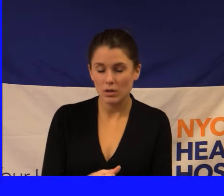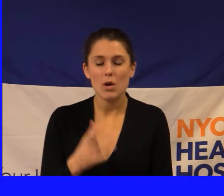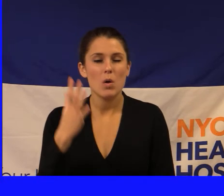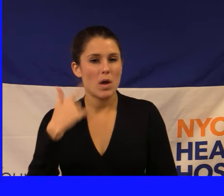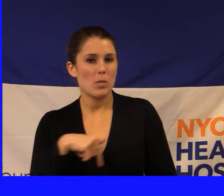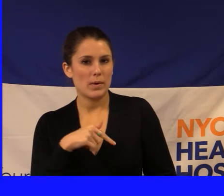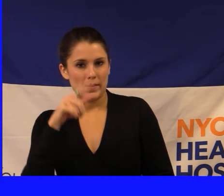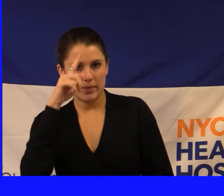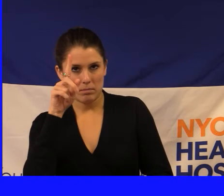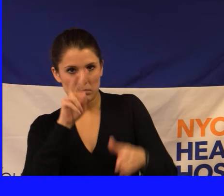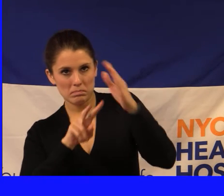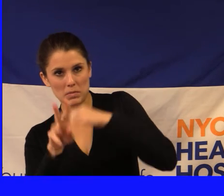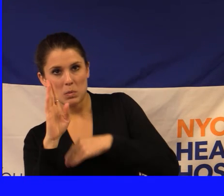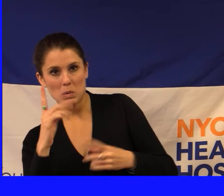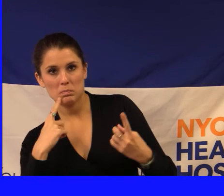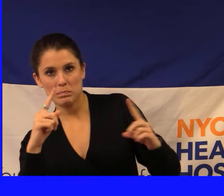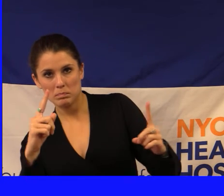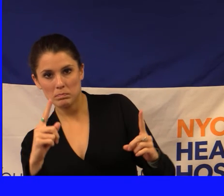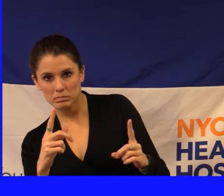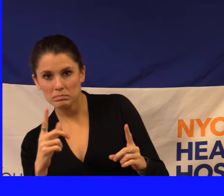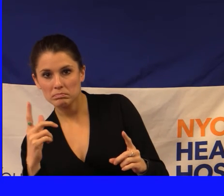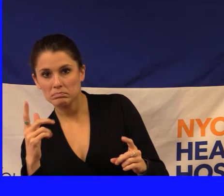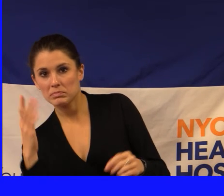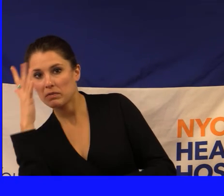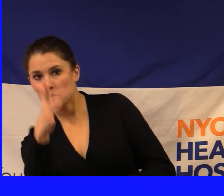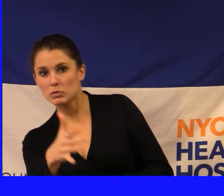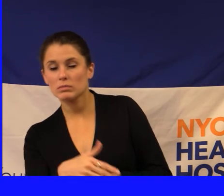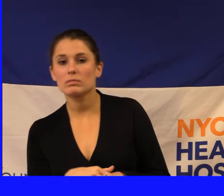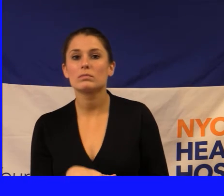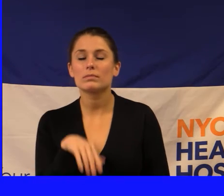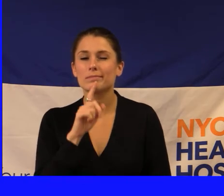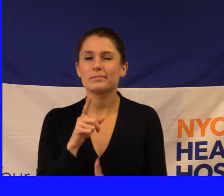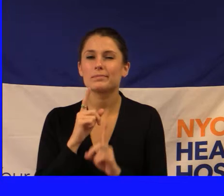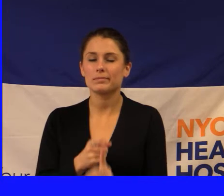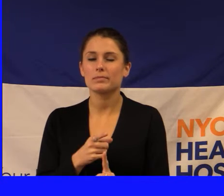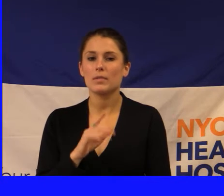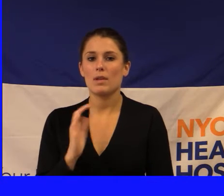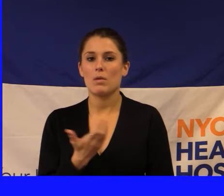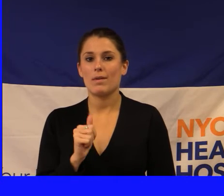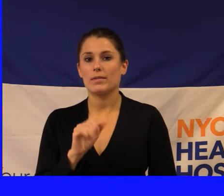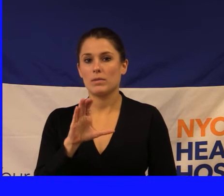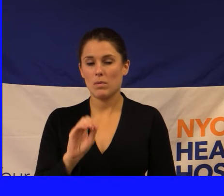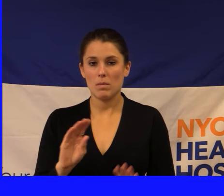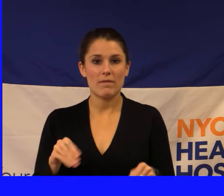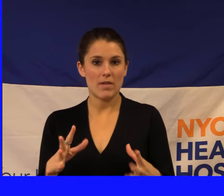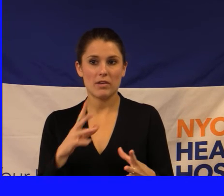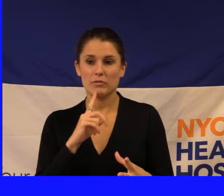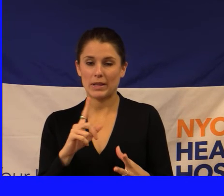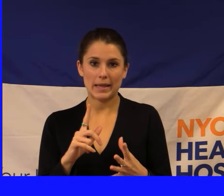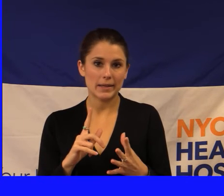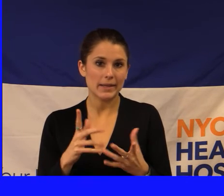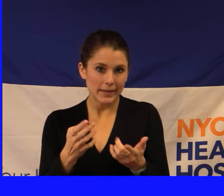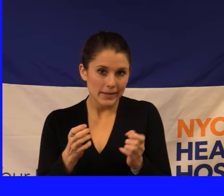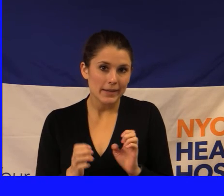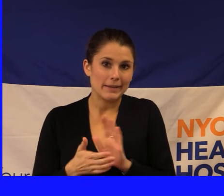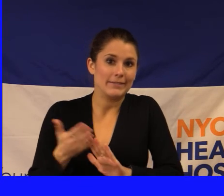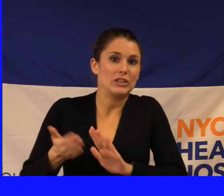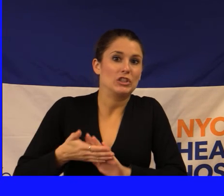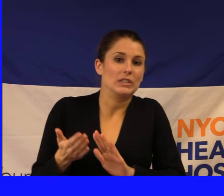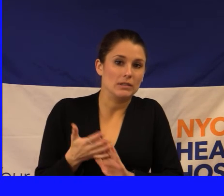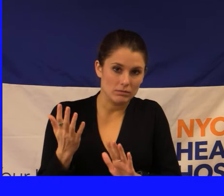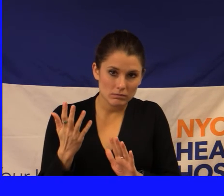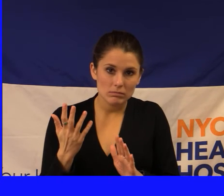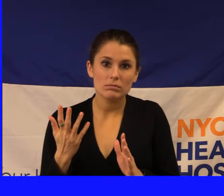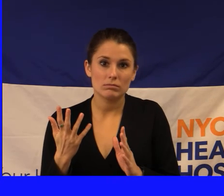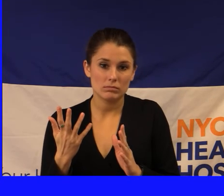will be successful in future years. The bottom line of it is that our ACO provides very efficient care, much as Health and Hospitals